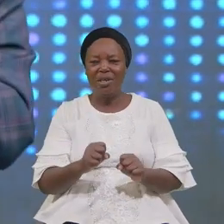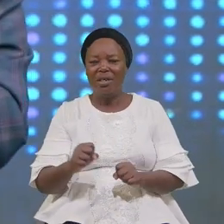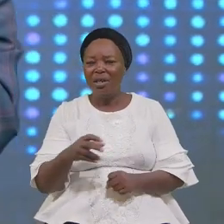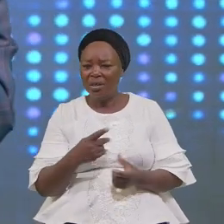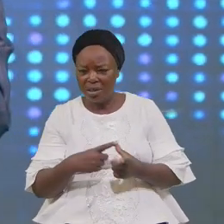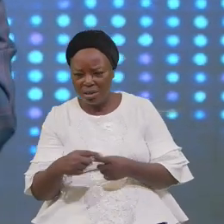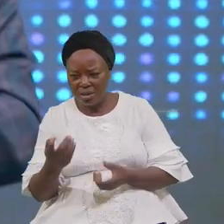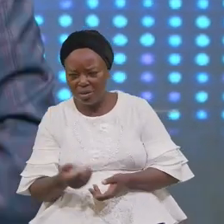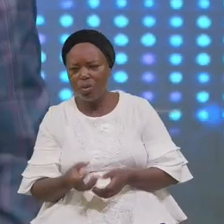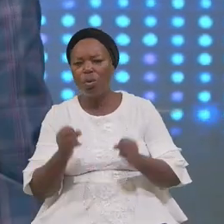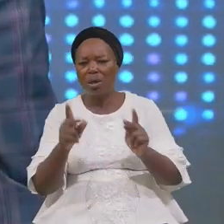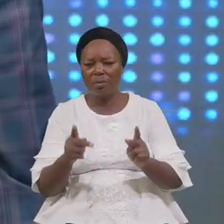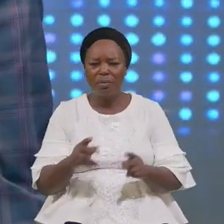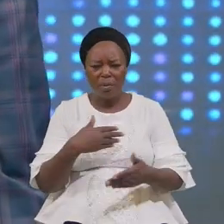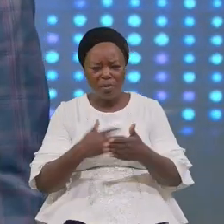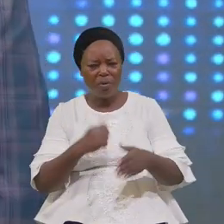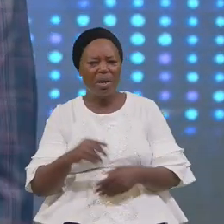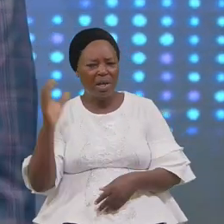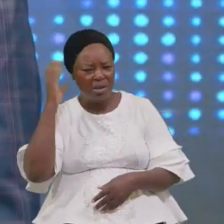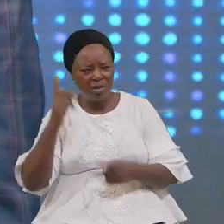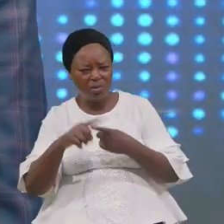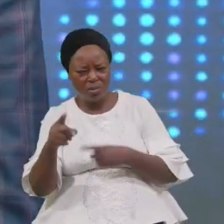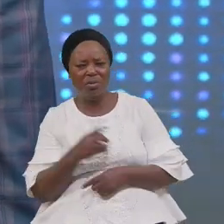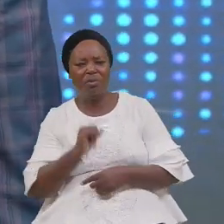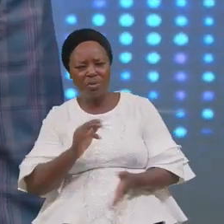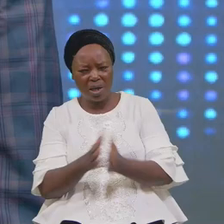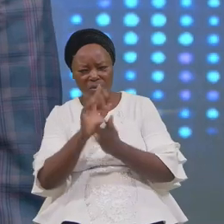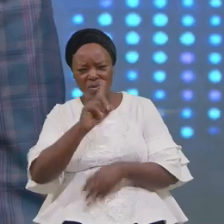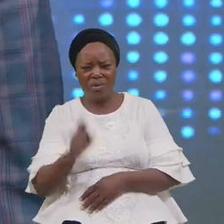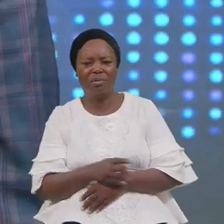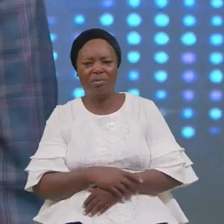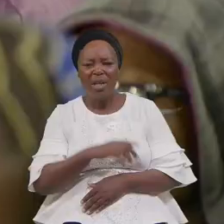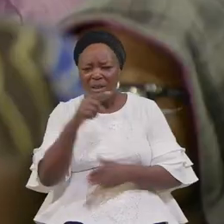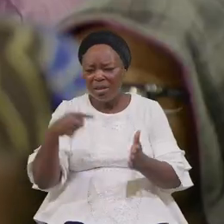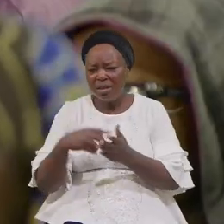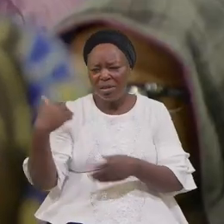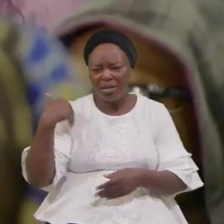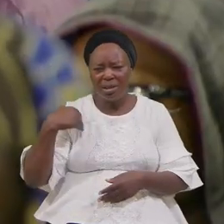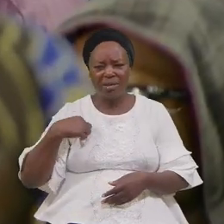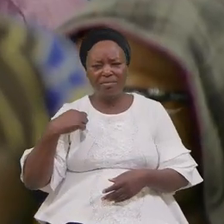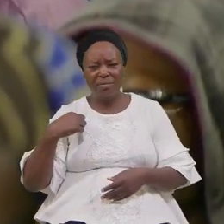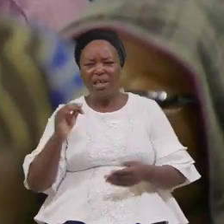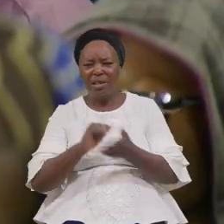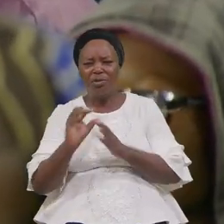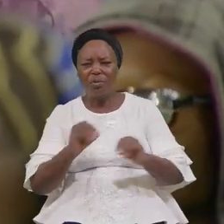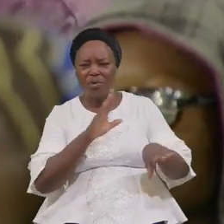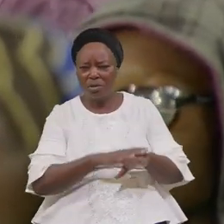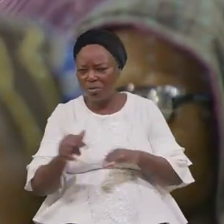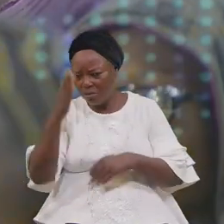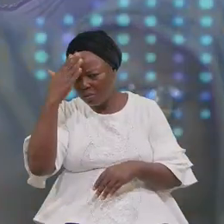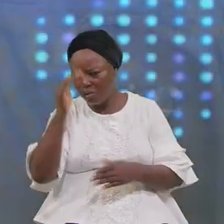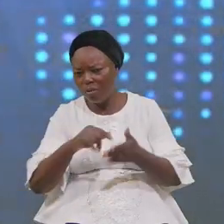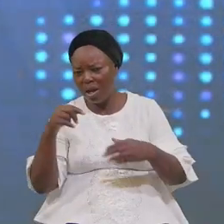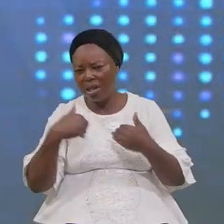a question. This shirt you are wearing, do you know who it belongs to? You say, well,